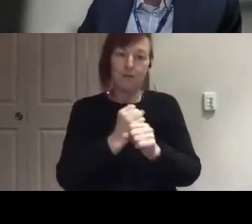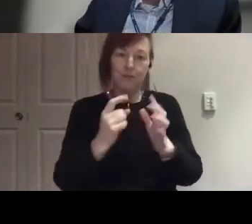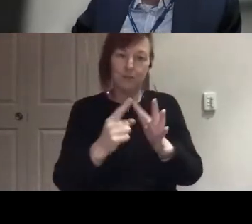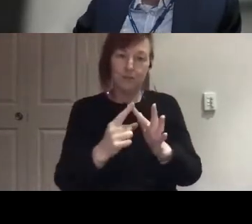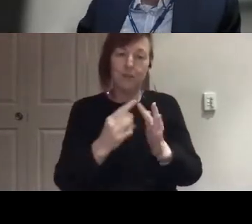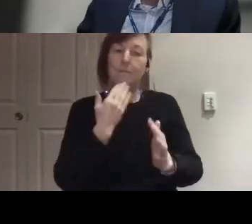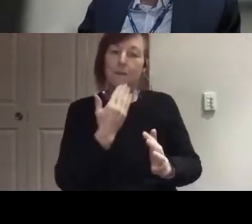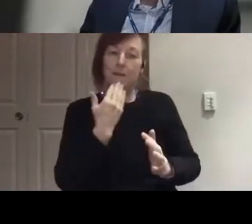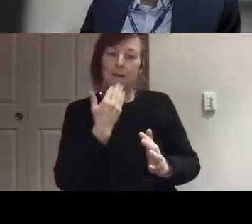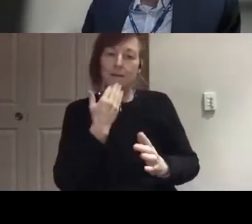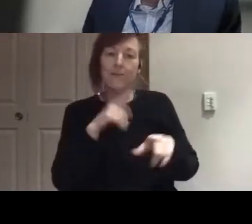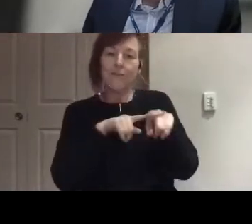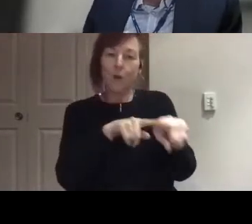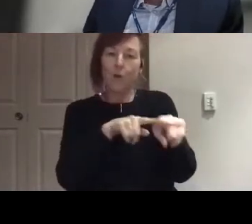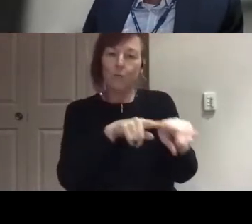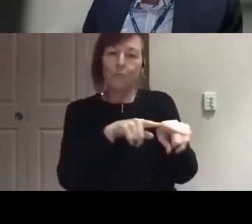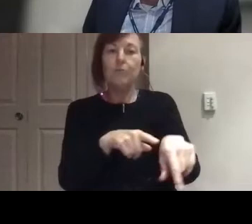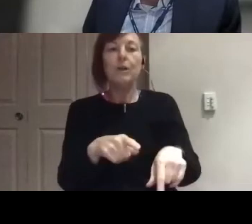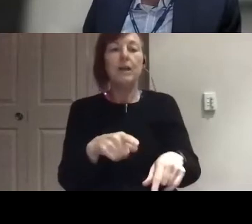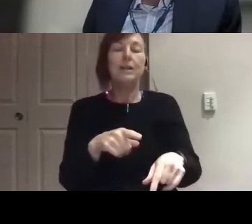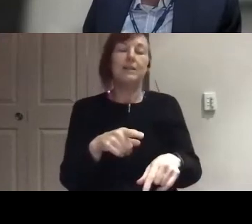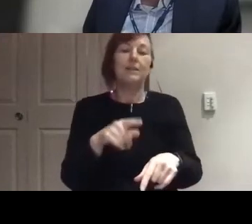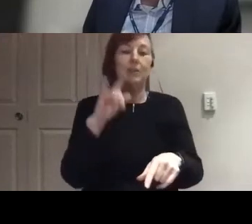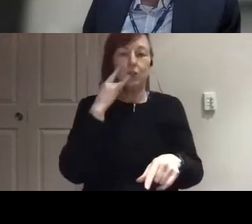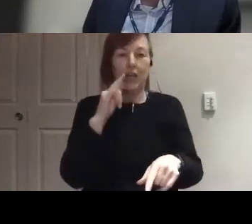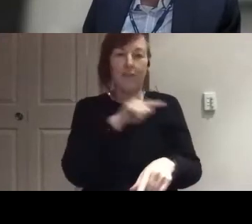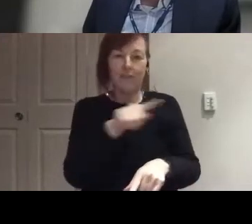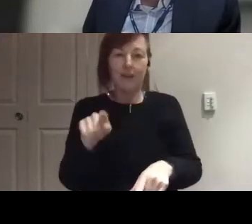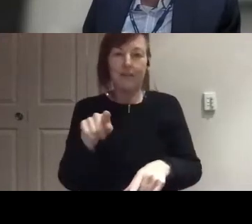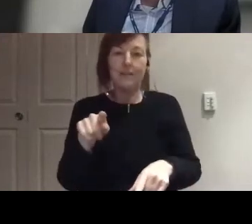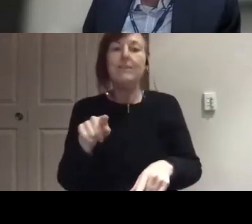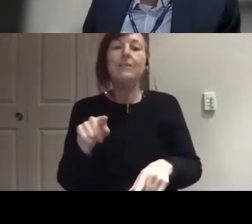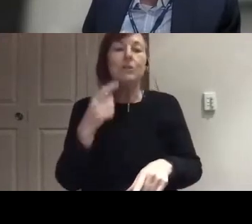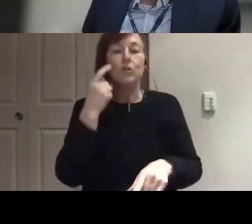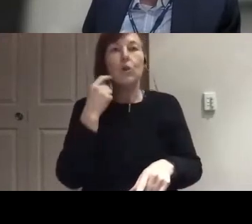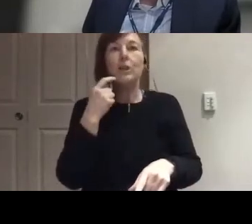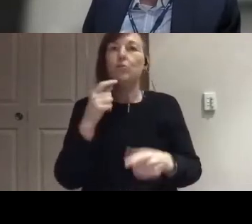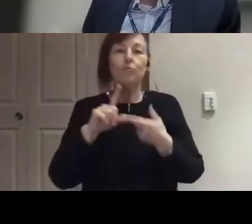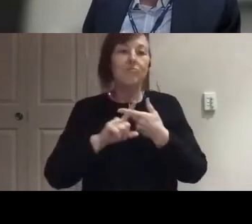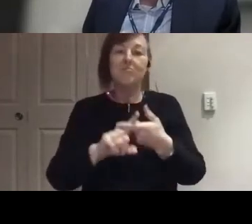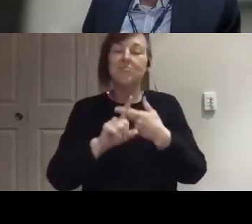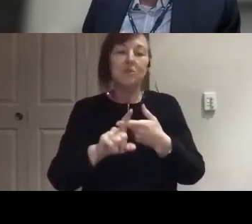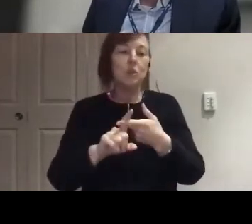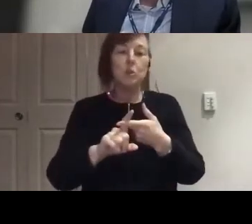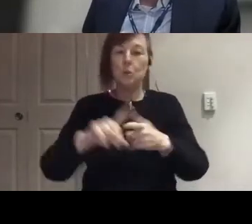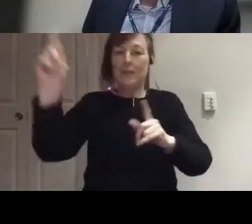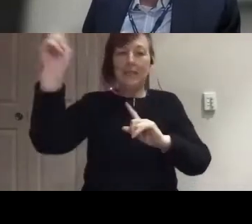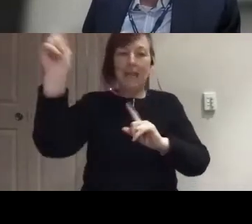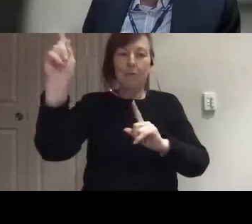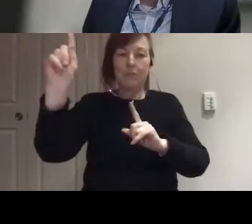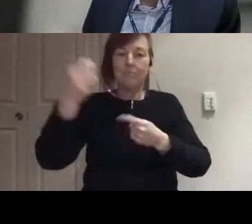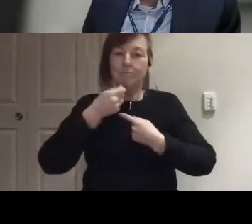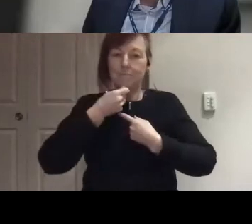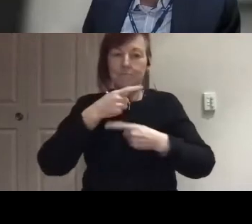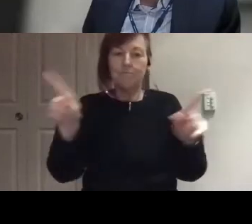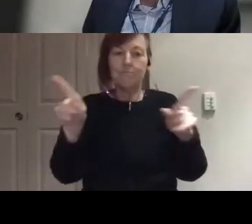pages if you haven't already done so. We're trying to use those platforms as a really quick and easy way to